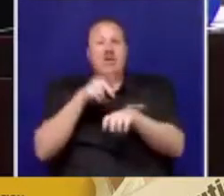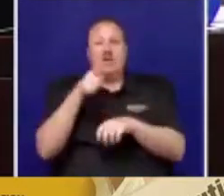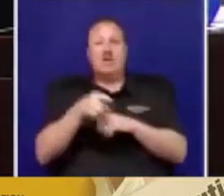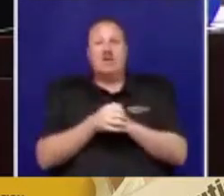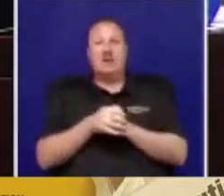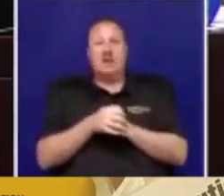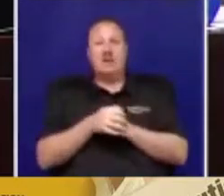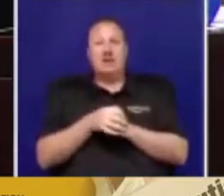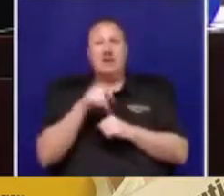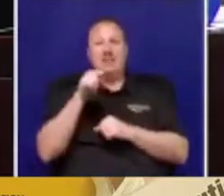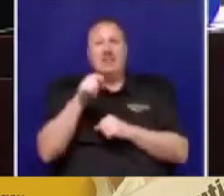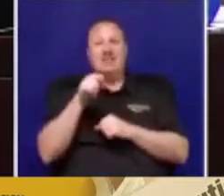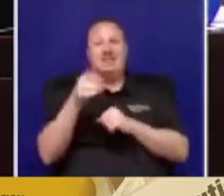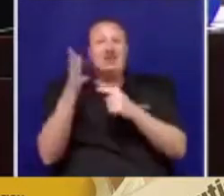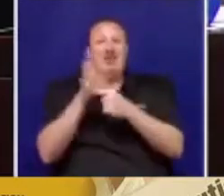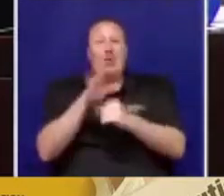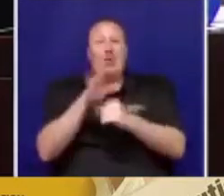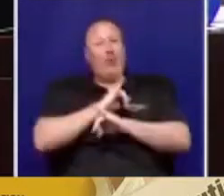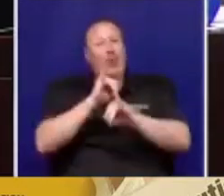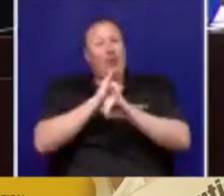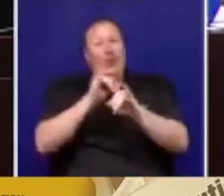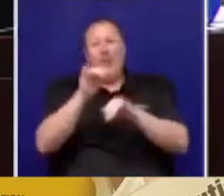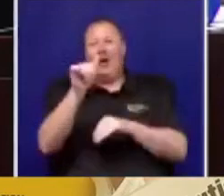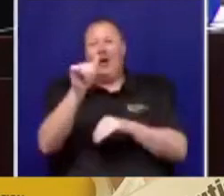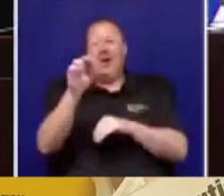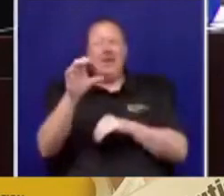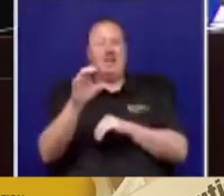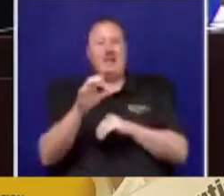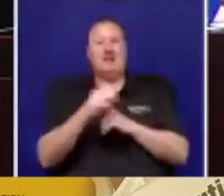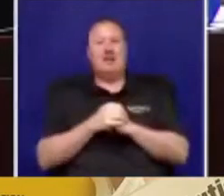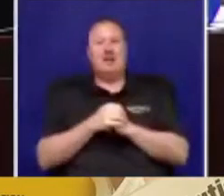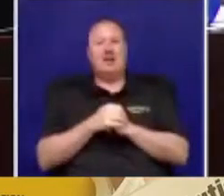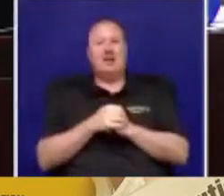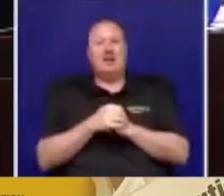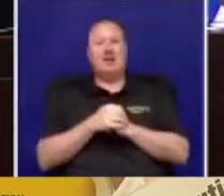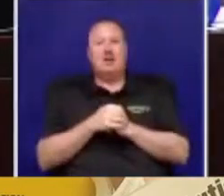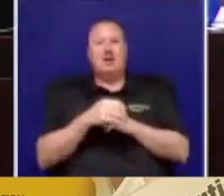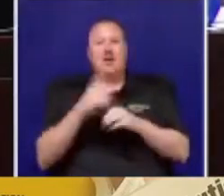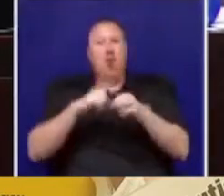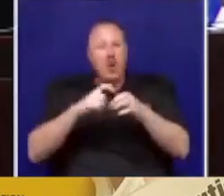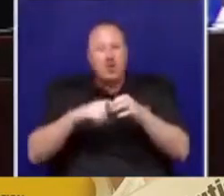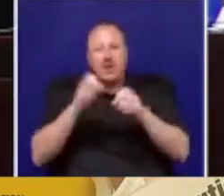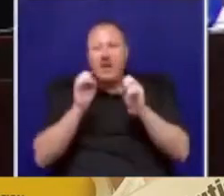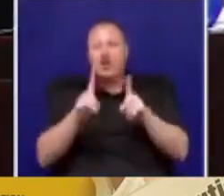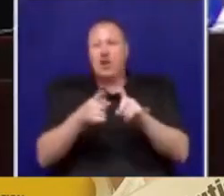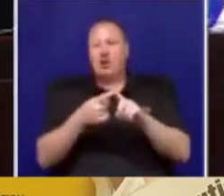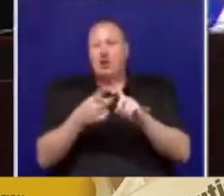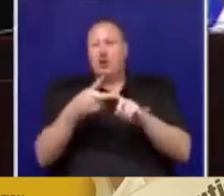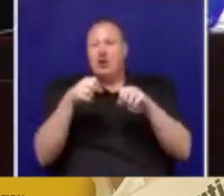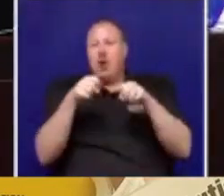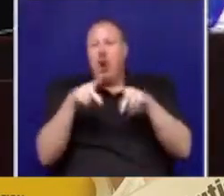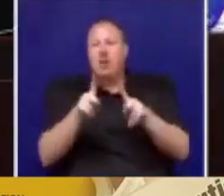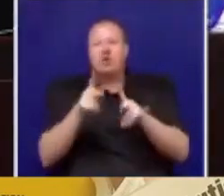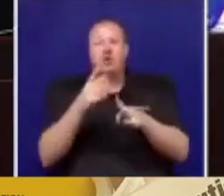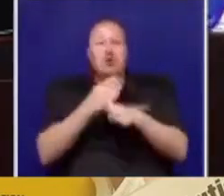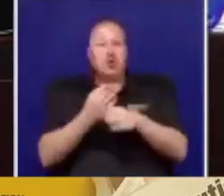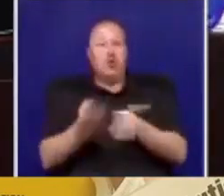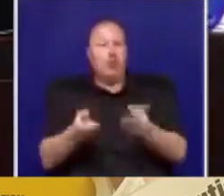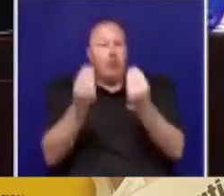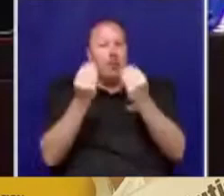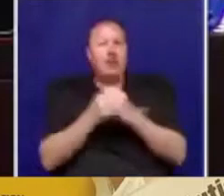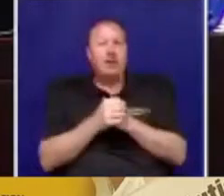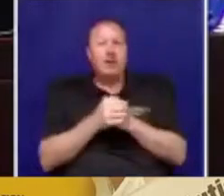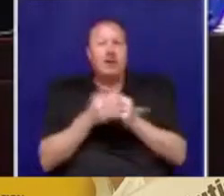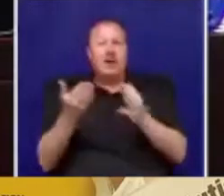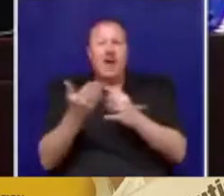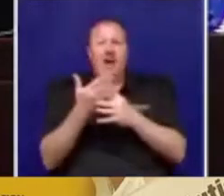be the biggest indictment on the ANC government. A quality education, an opportunity to find meaningful work, and